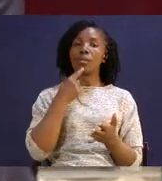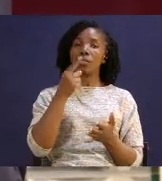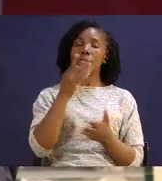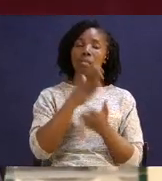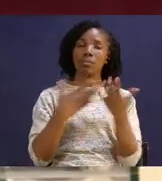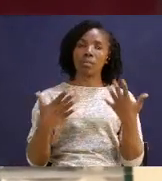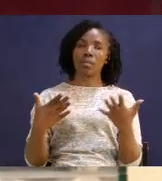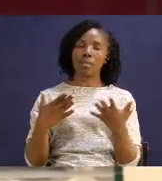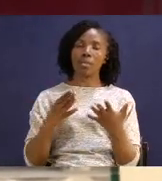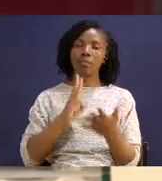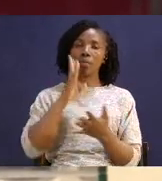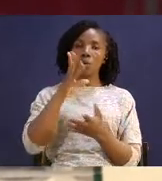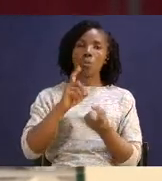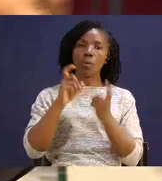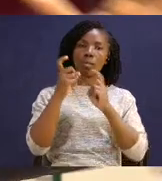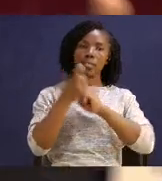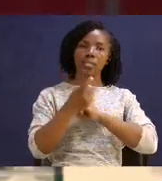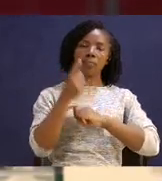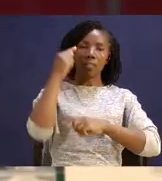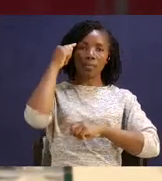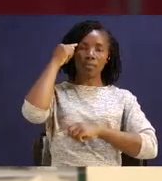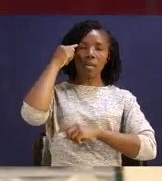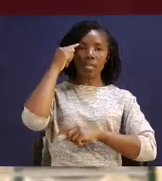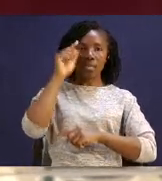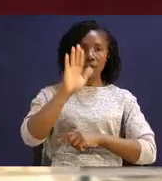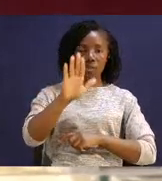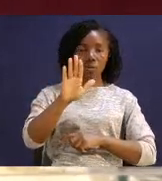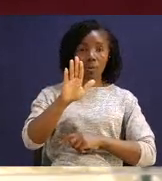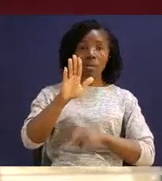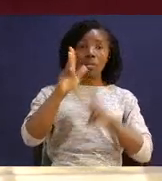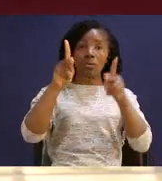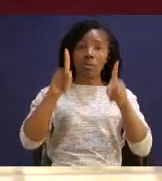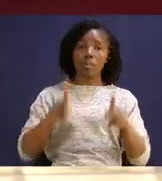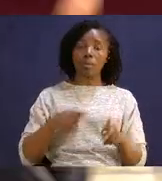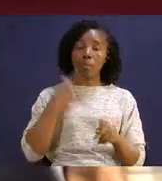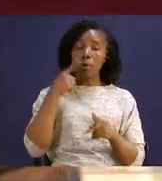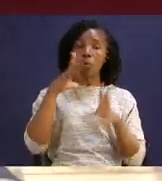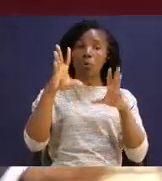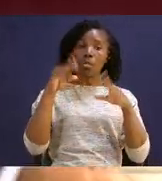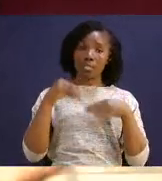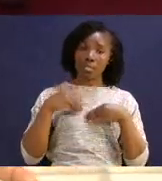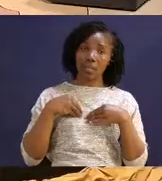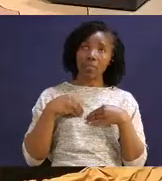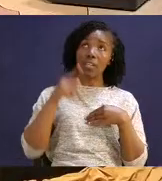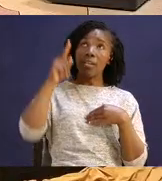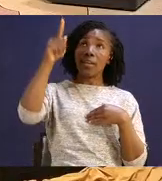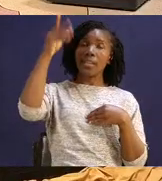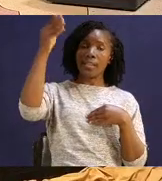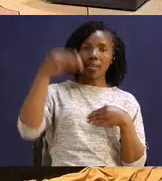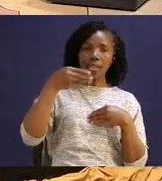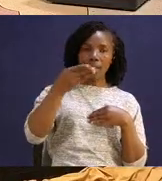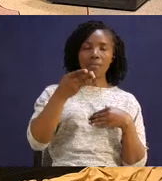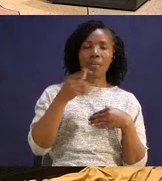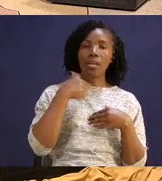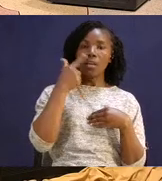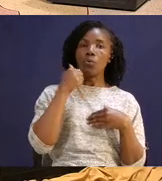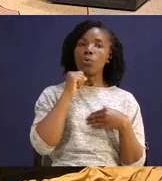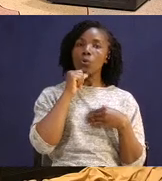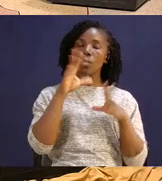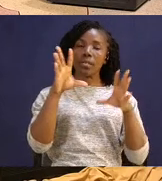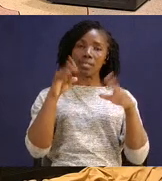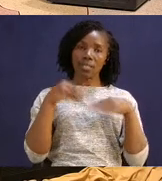mind. To those who received him, he gave. To those who did not receive him, he did not